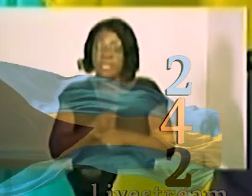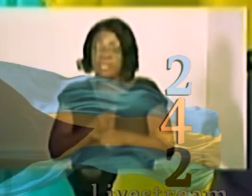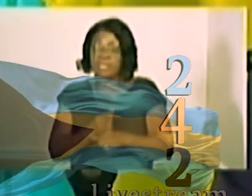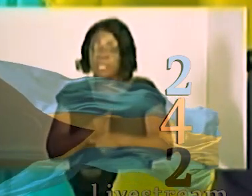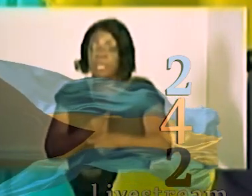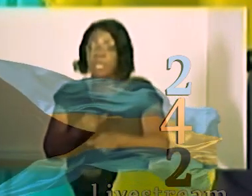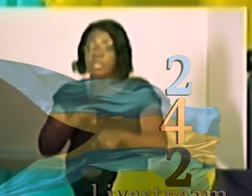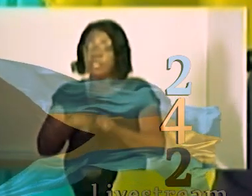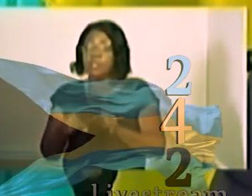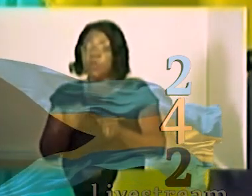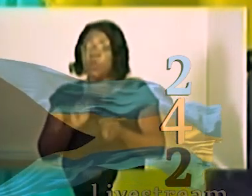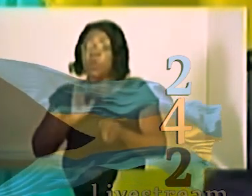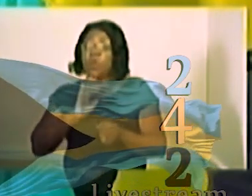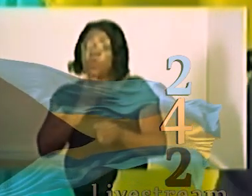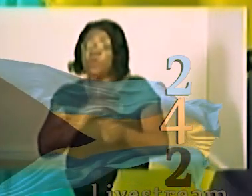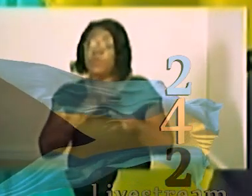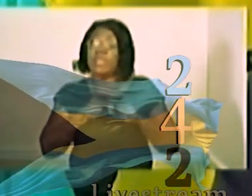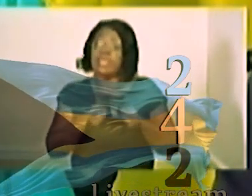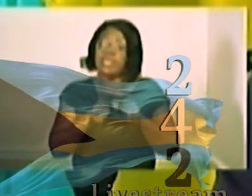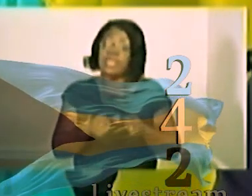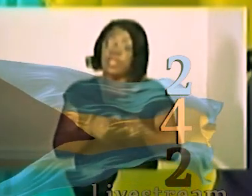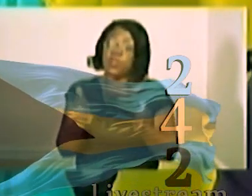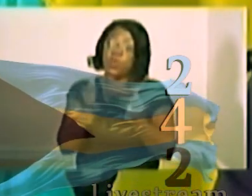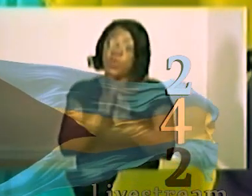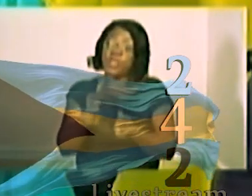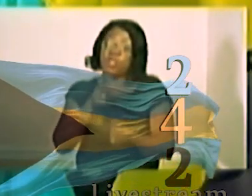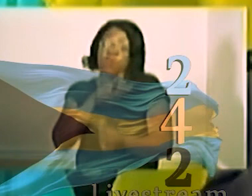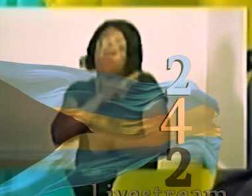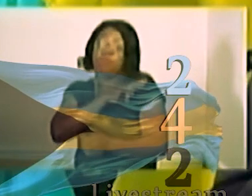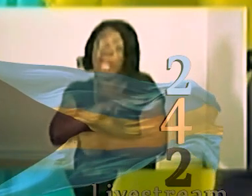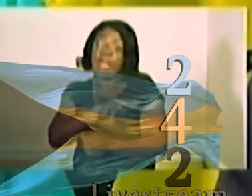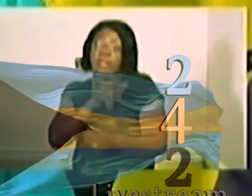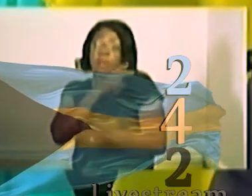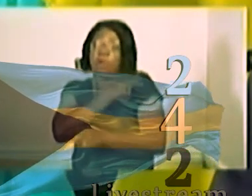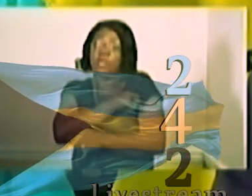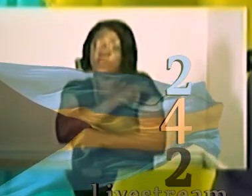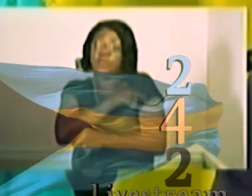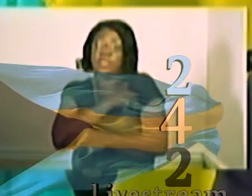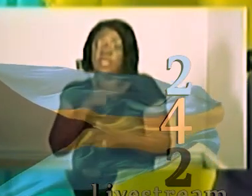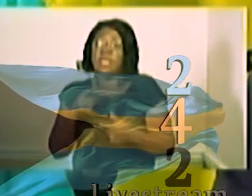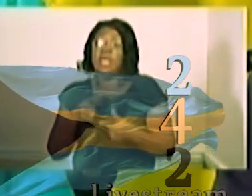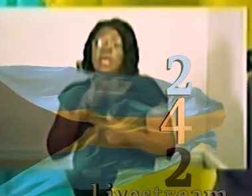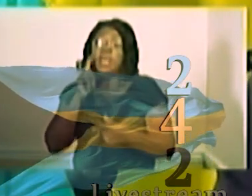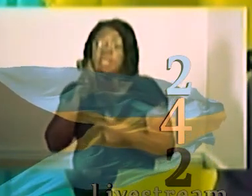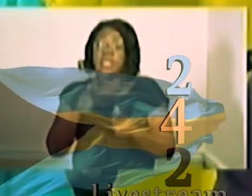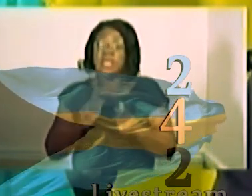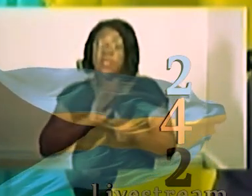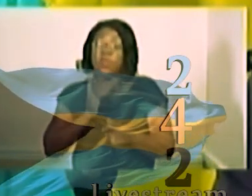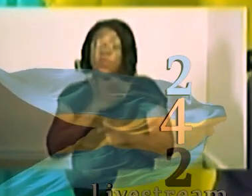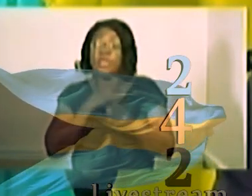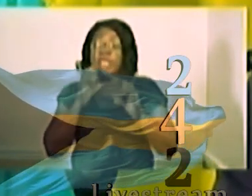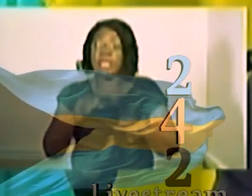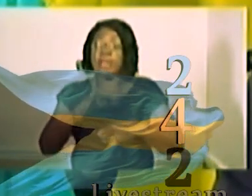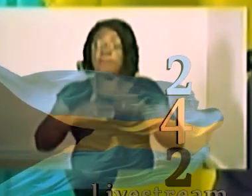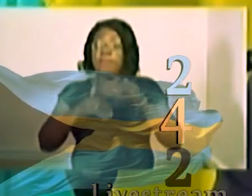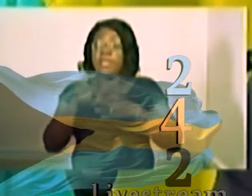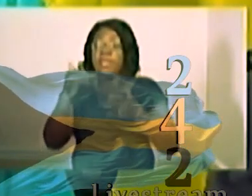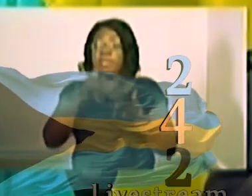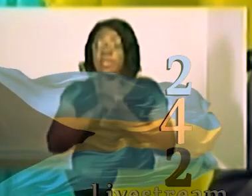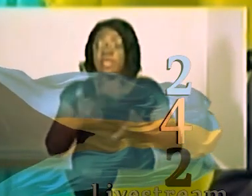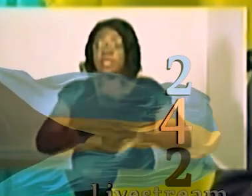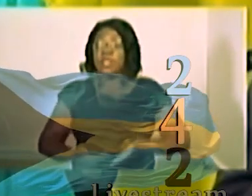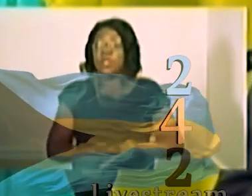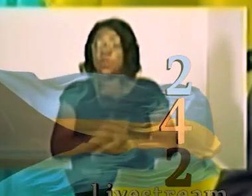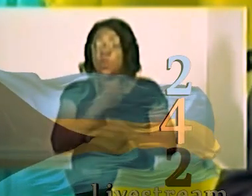can build a new hospital. And that carries a certain cost now. But the immediate needs right now is for Grand Bahama to